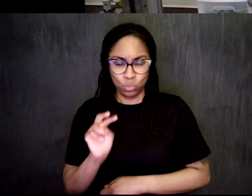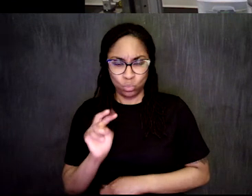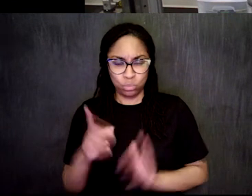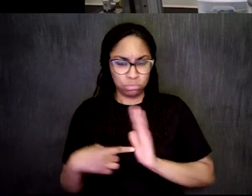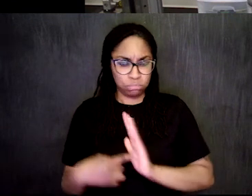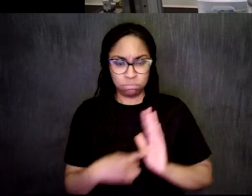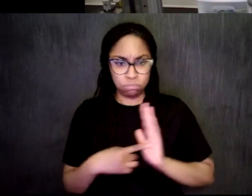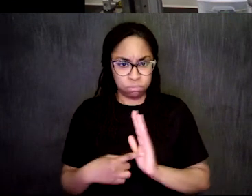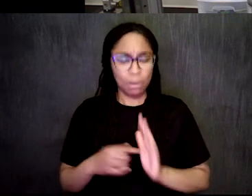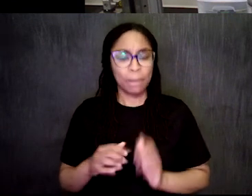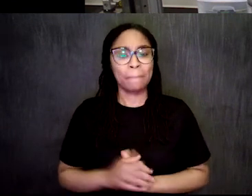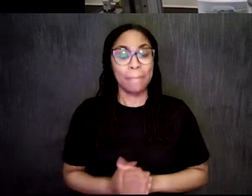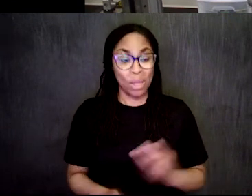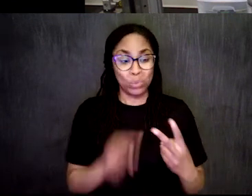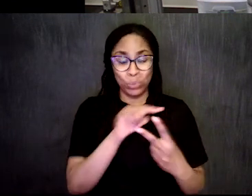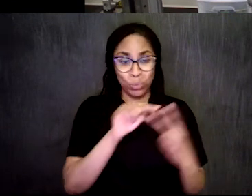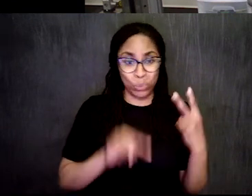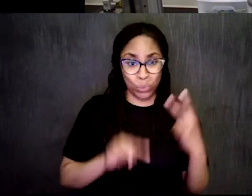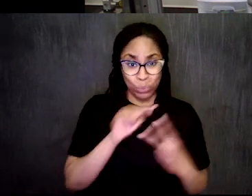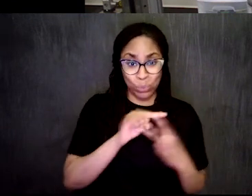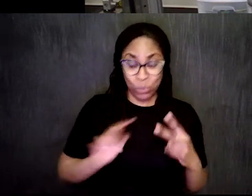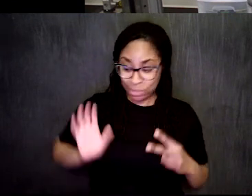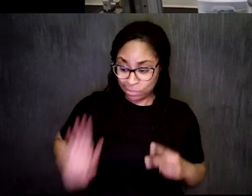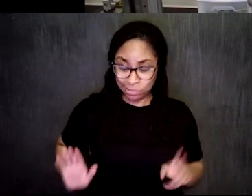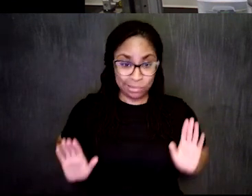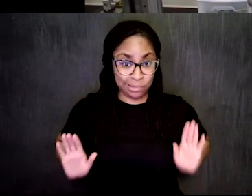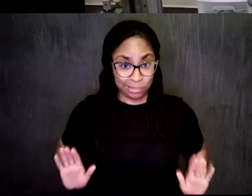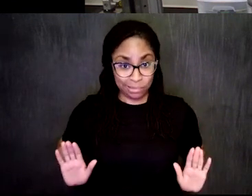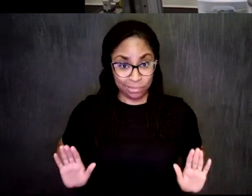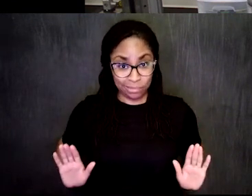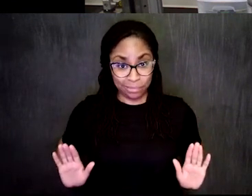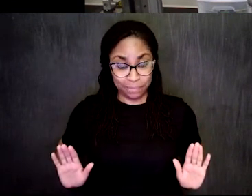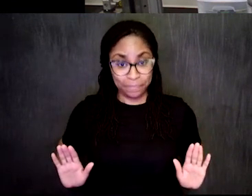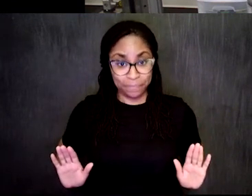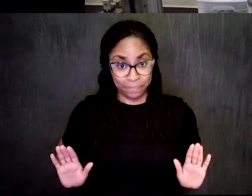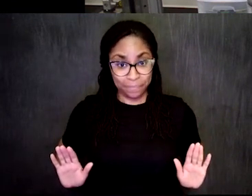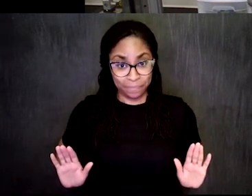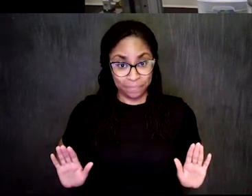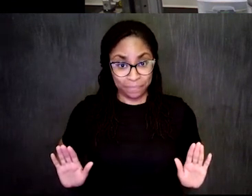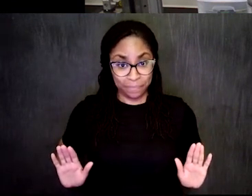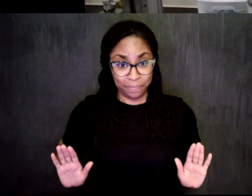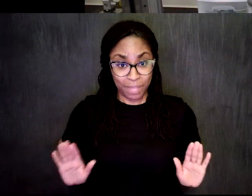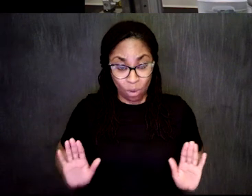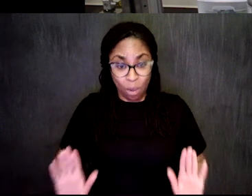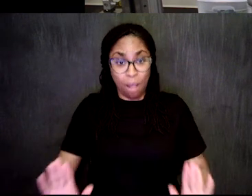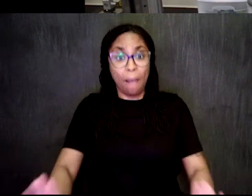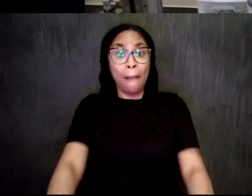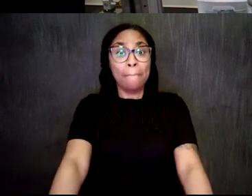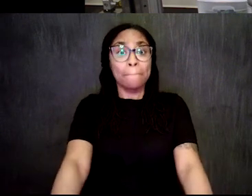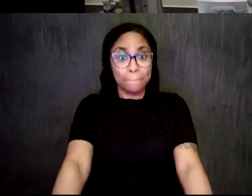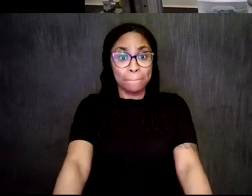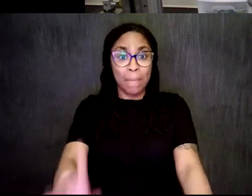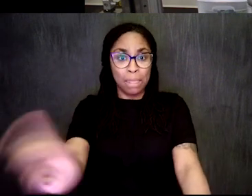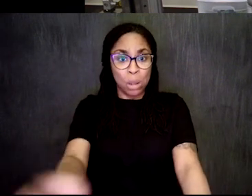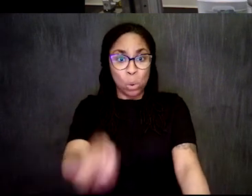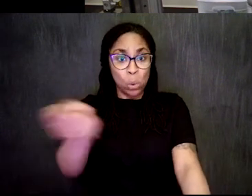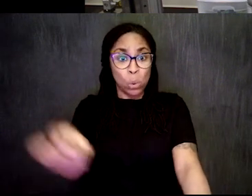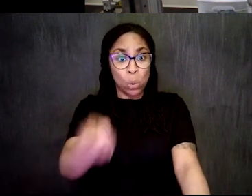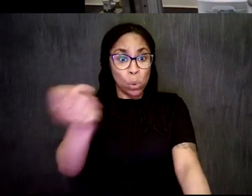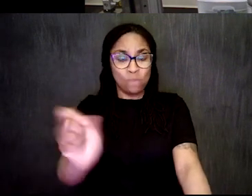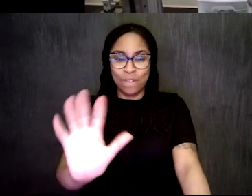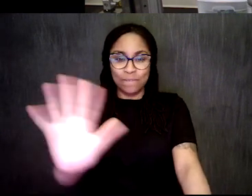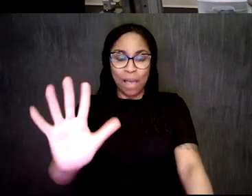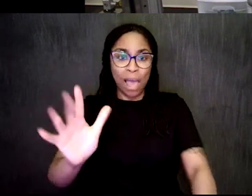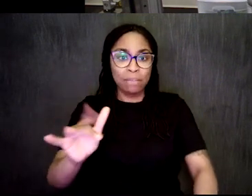back extension. So again, you can do it one of 2 ways. You can put your hands at the side of your chest and press up, and we're going